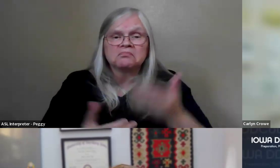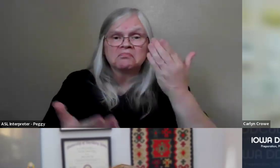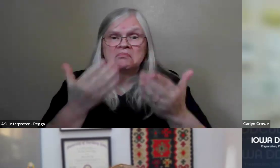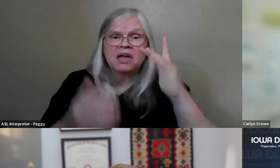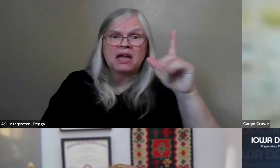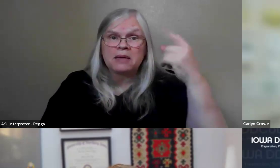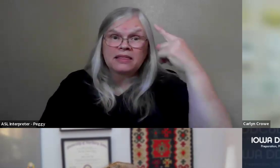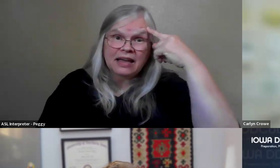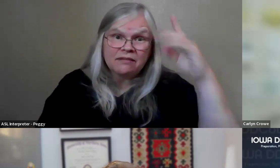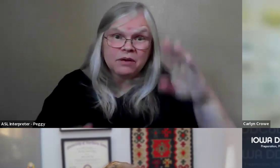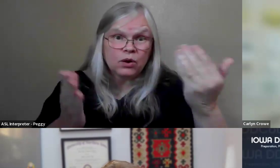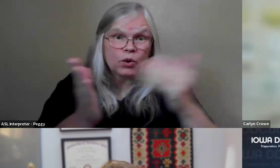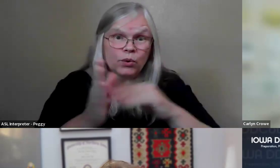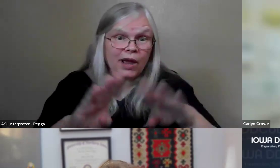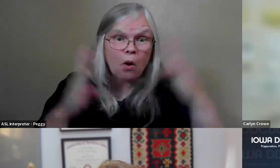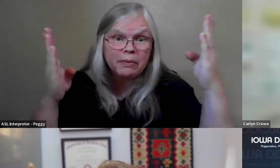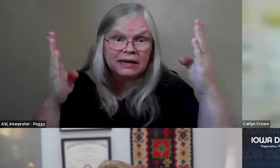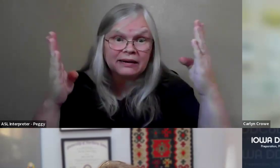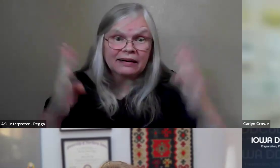government's reopened.